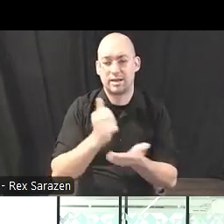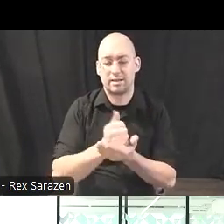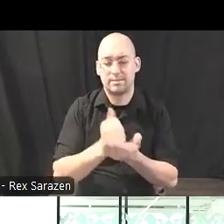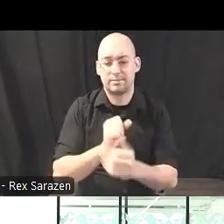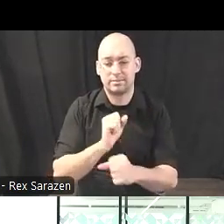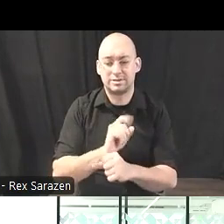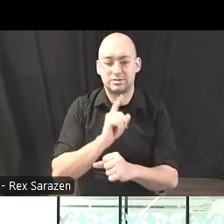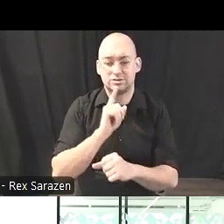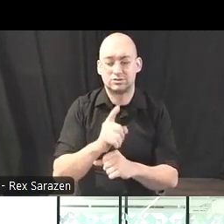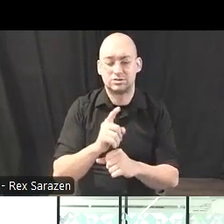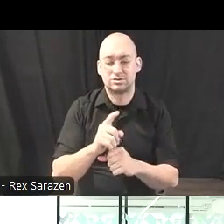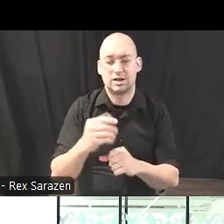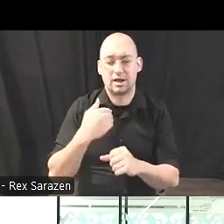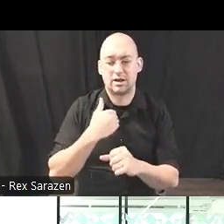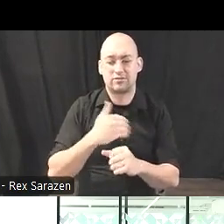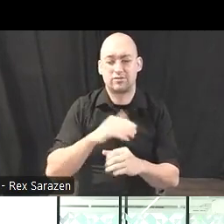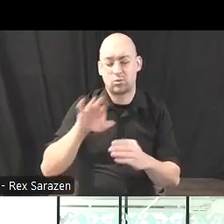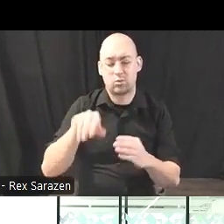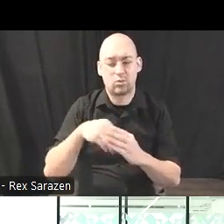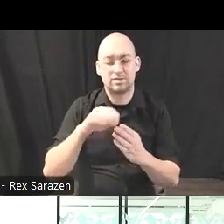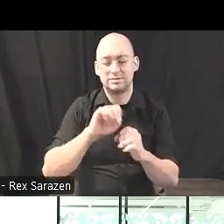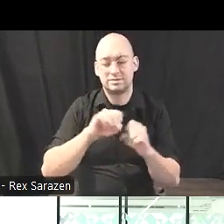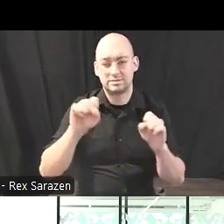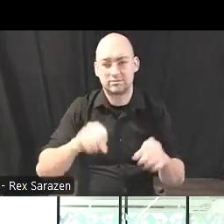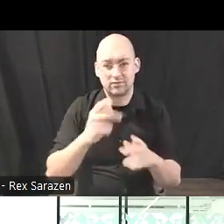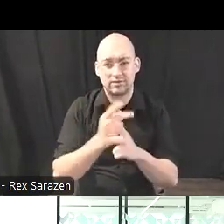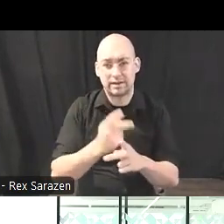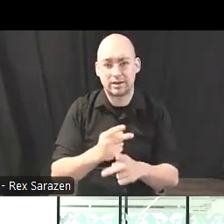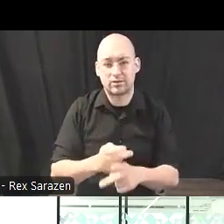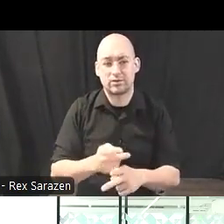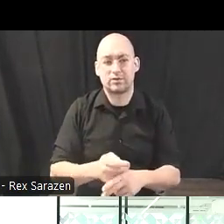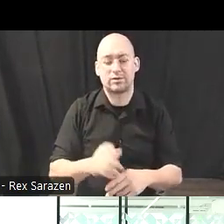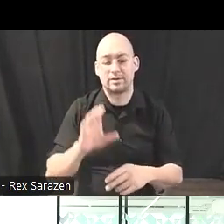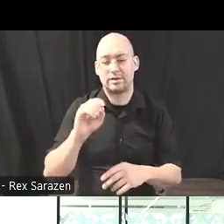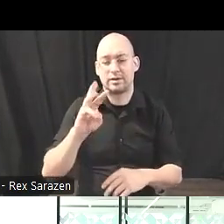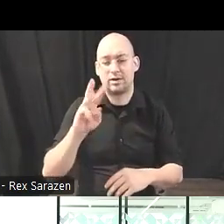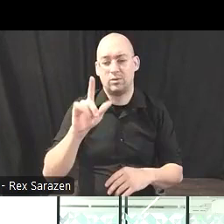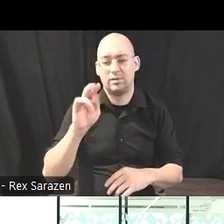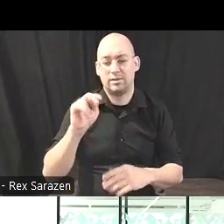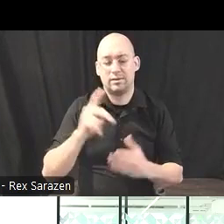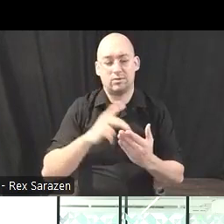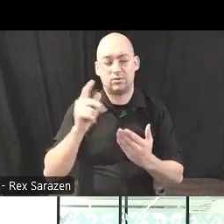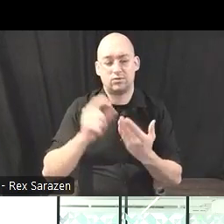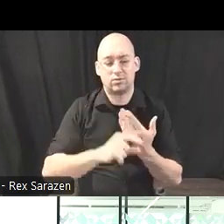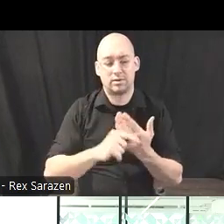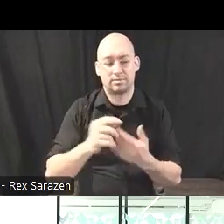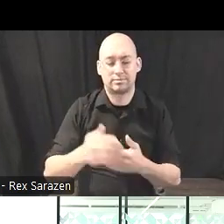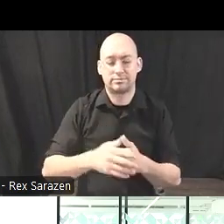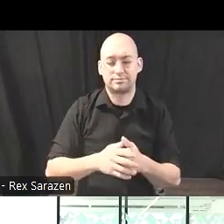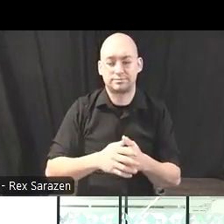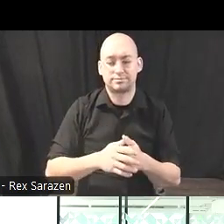whole person-centered system of care. The CalAIM program, through the past cited program,